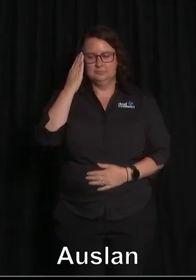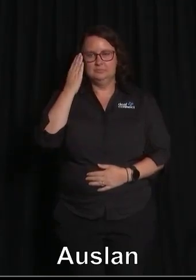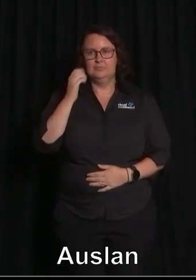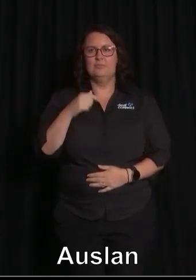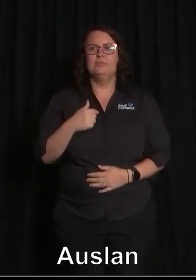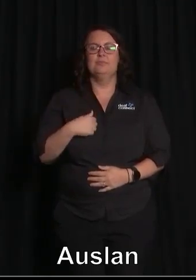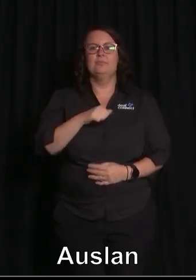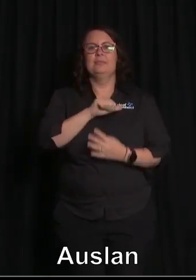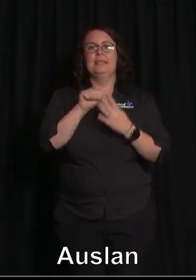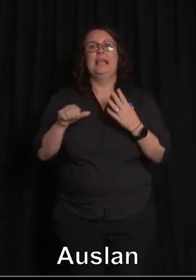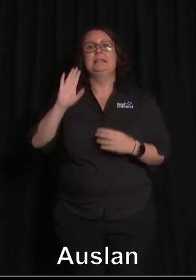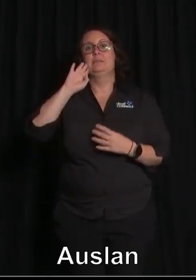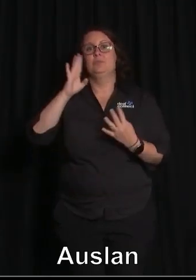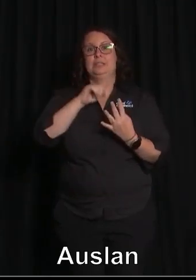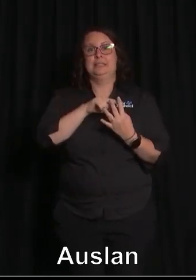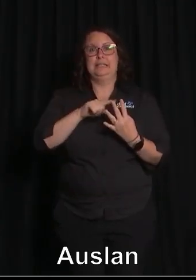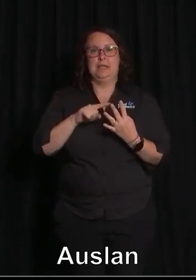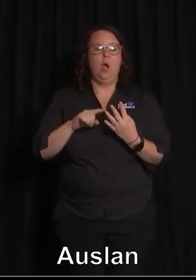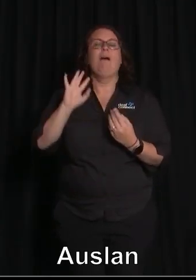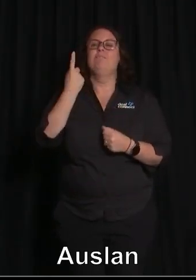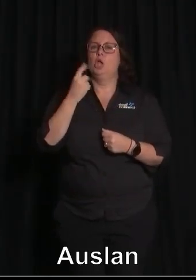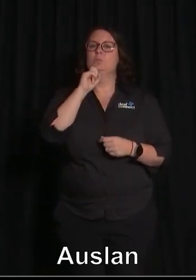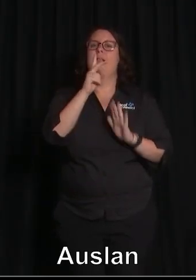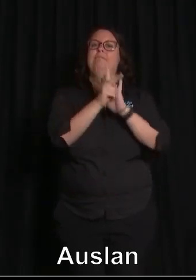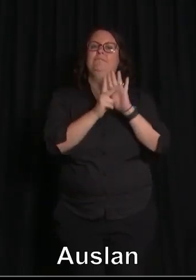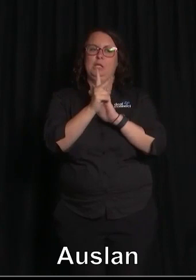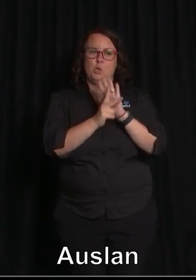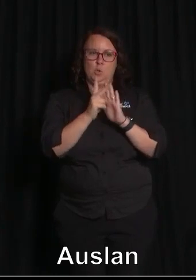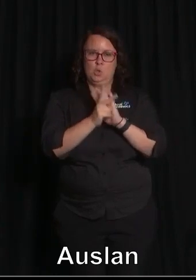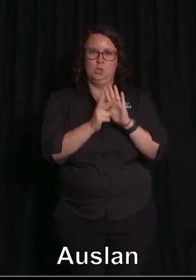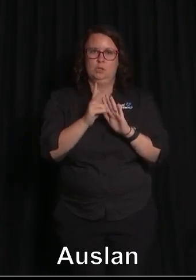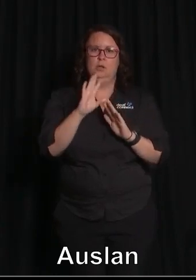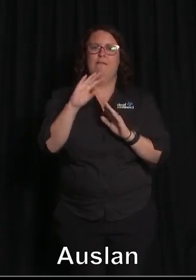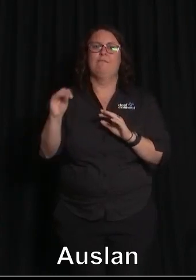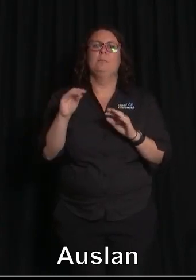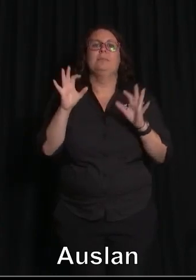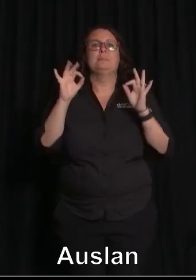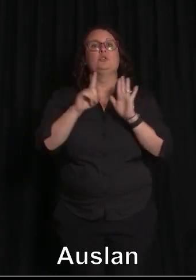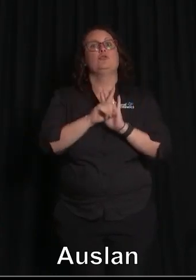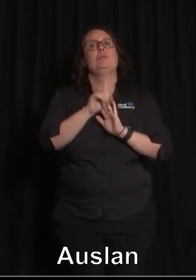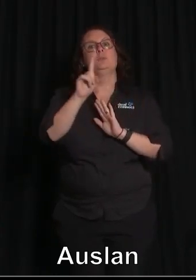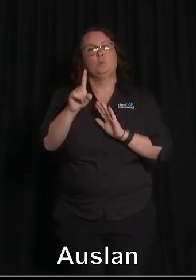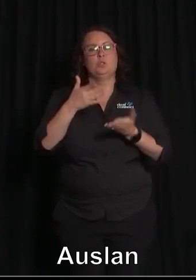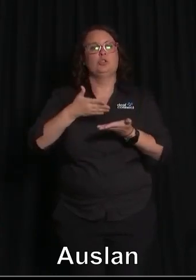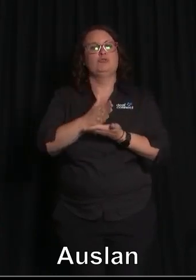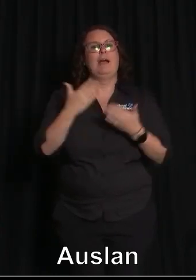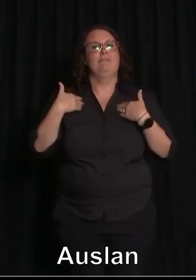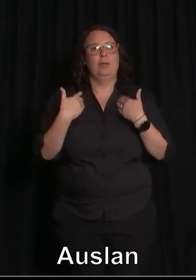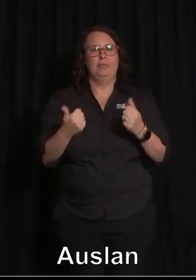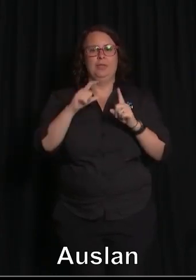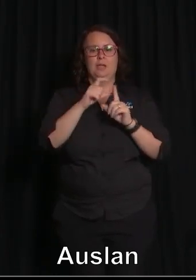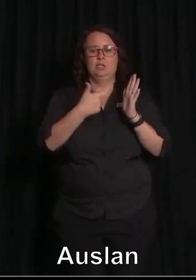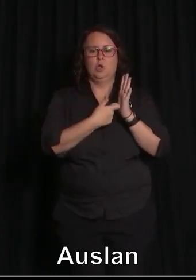Our next presenter is a little video by the Special Rapporteur on the Right to Health,